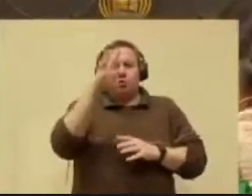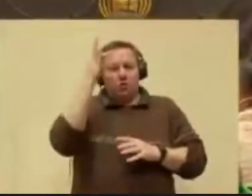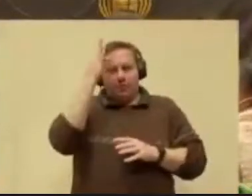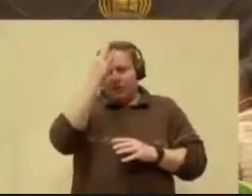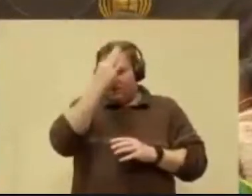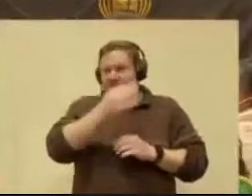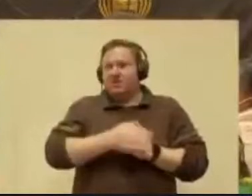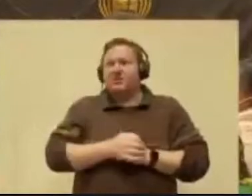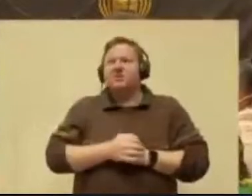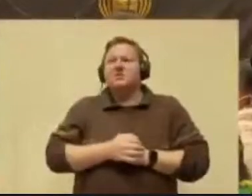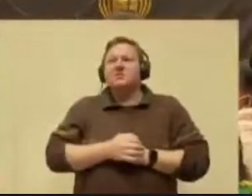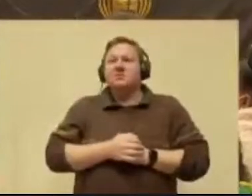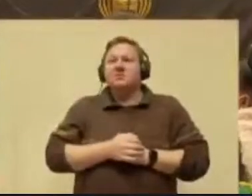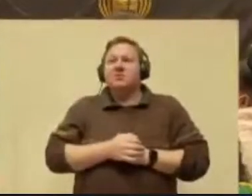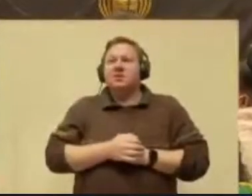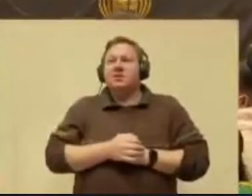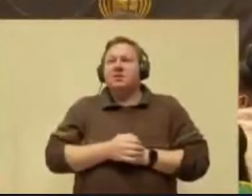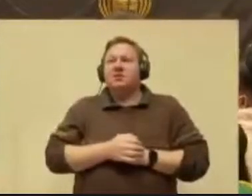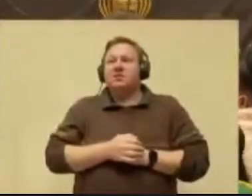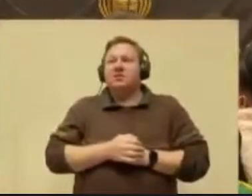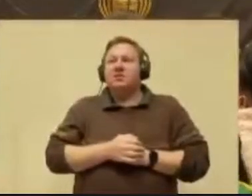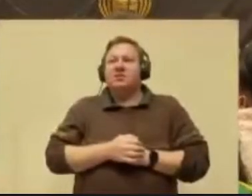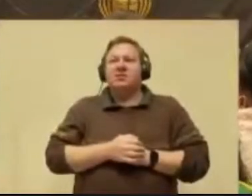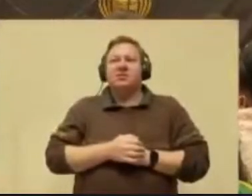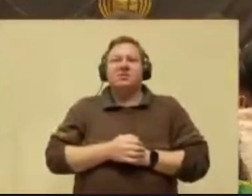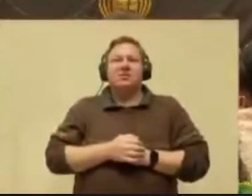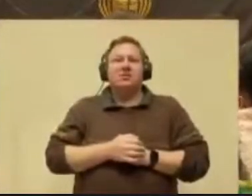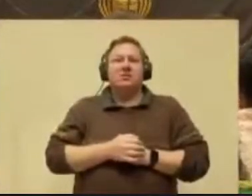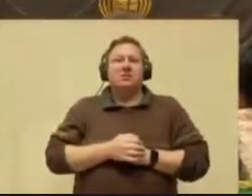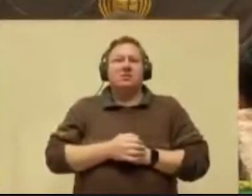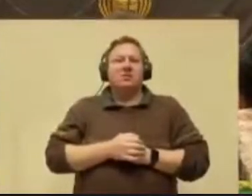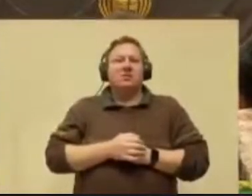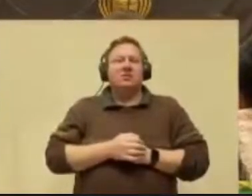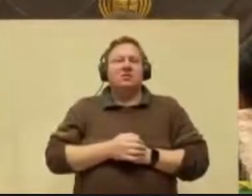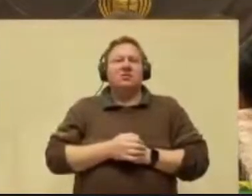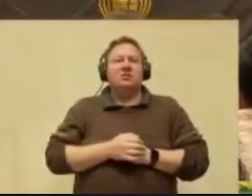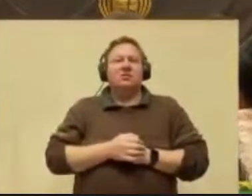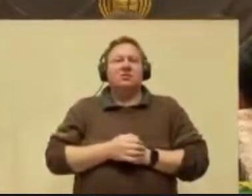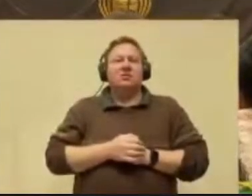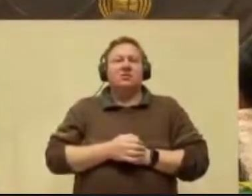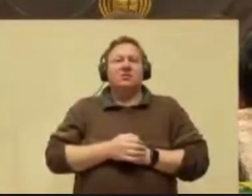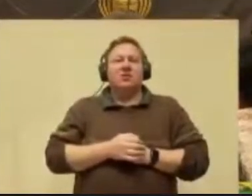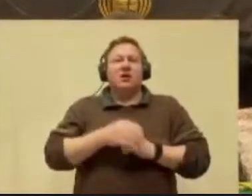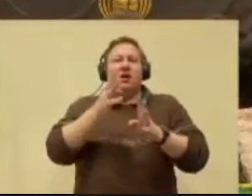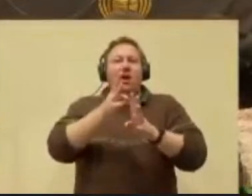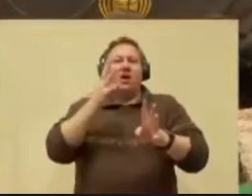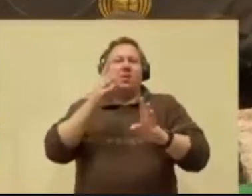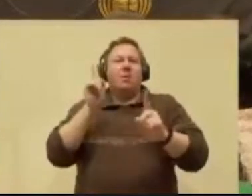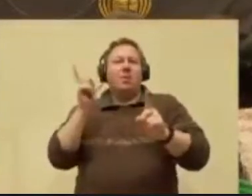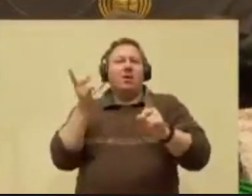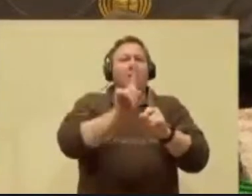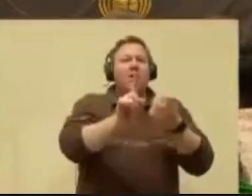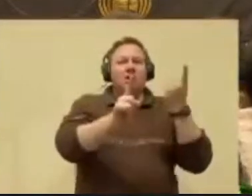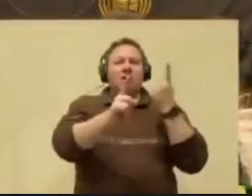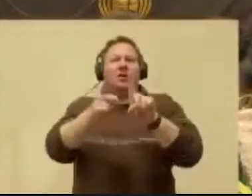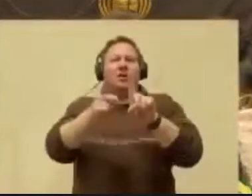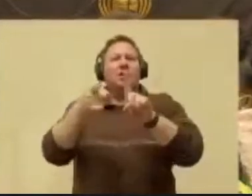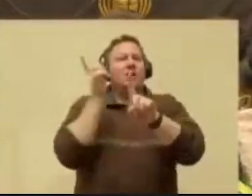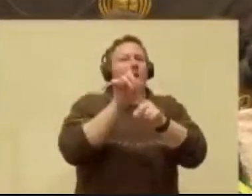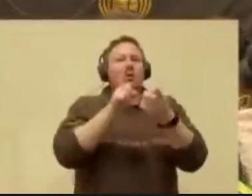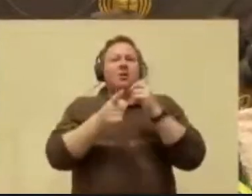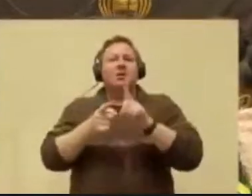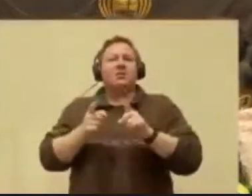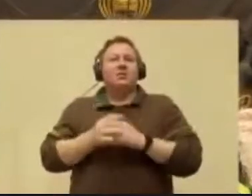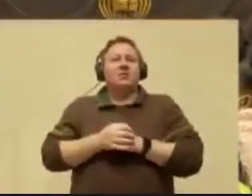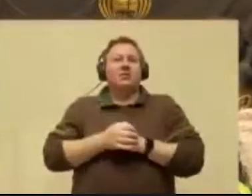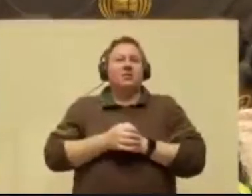responsible with the mic just stand at the back so that we get don't get more people that are now on the floor because we will stop with the